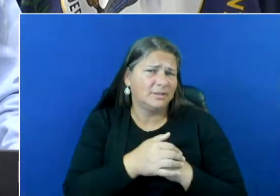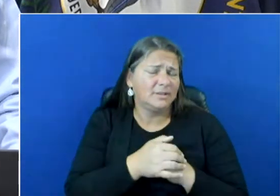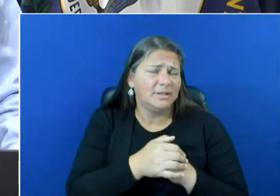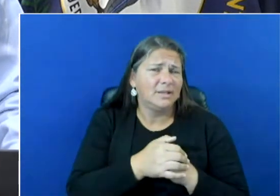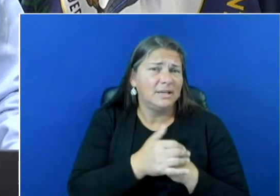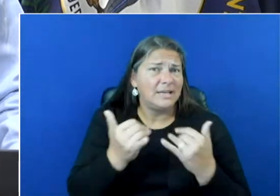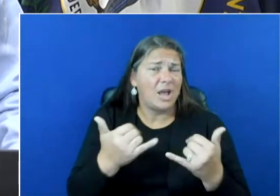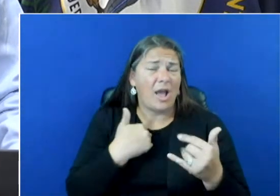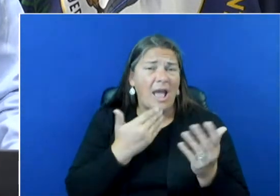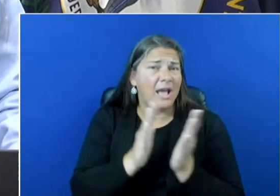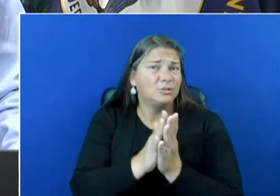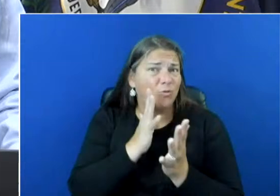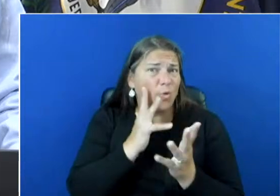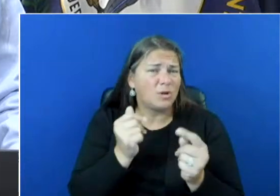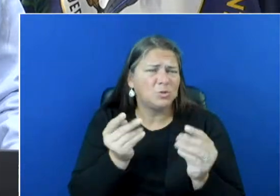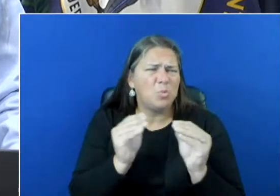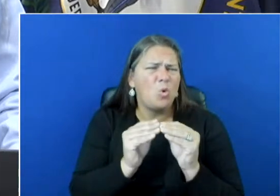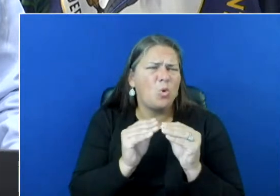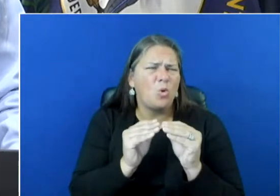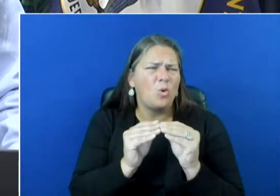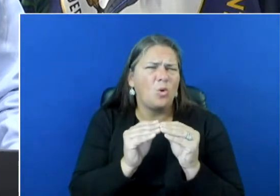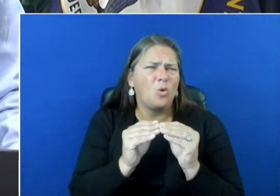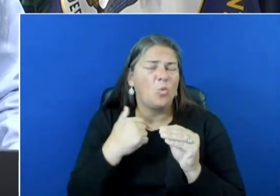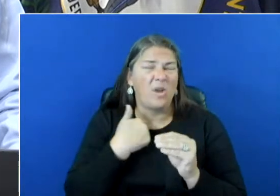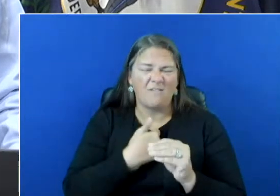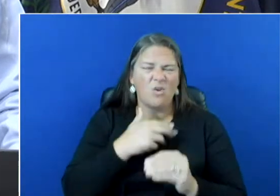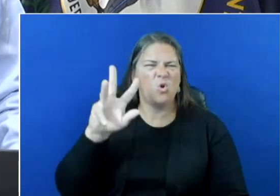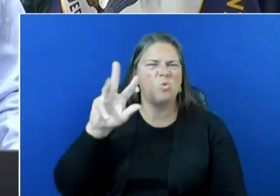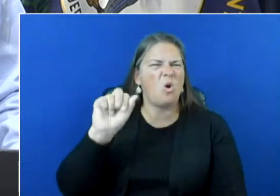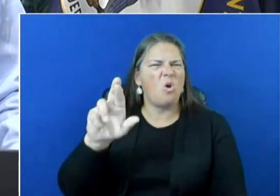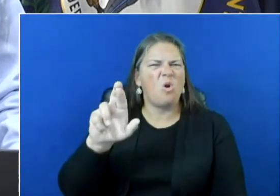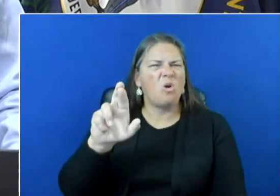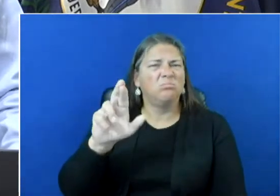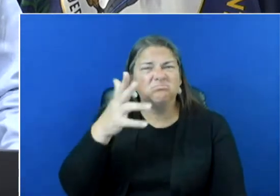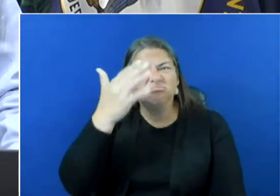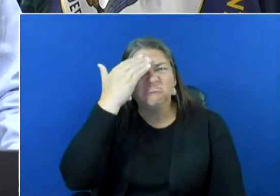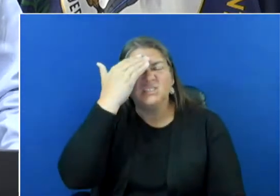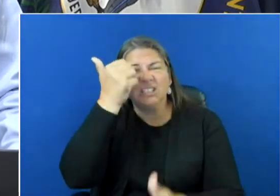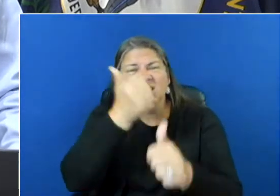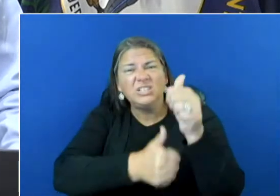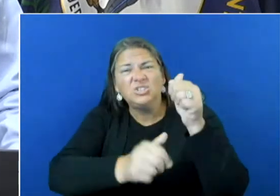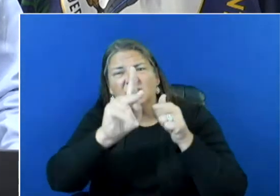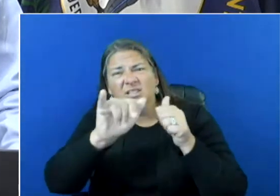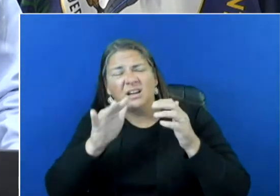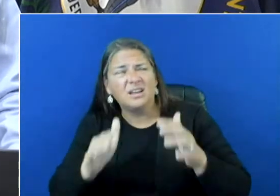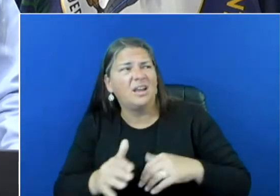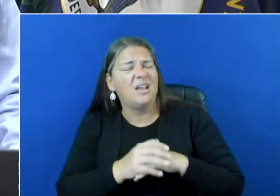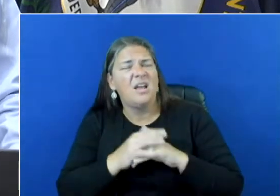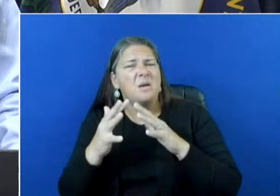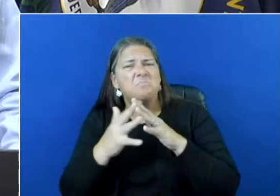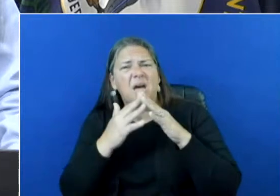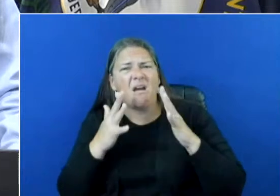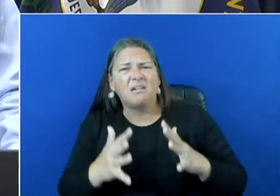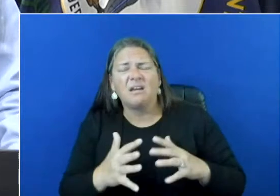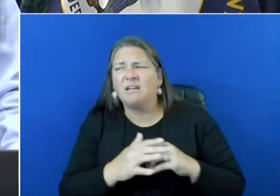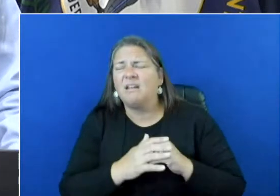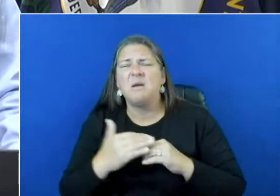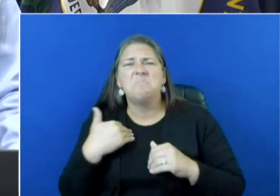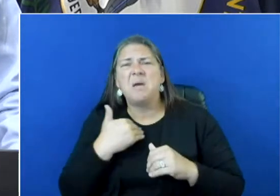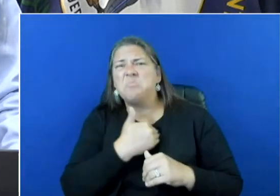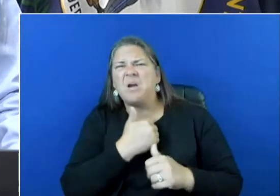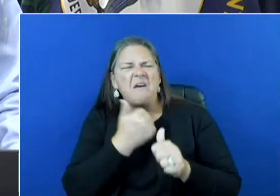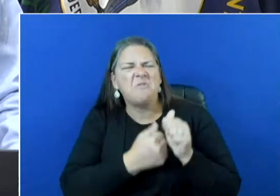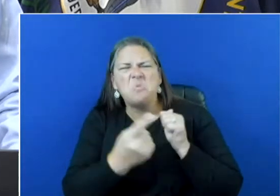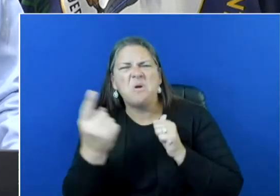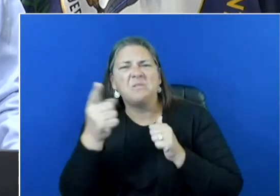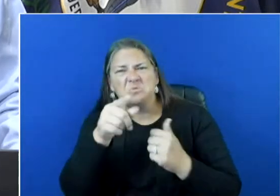that. We are at war. Every single Kentuckian, every single American, every member of planet Earth is at war with a